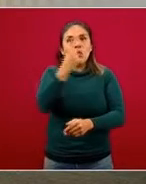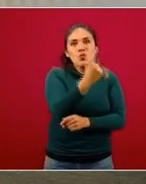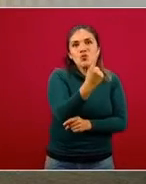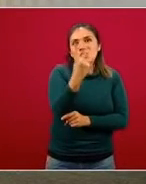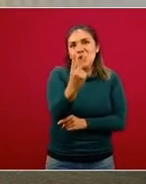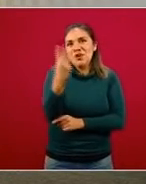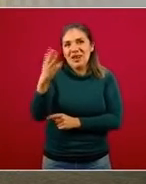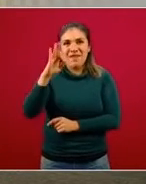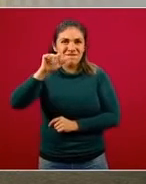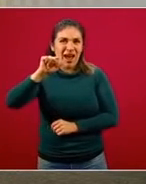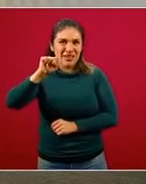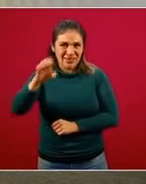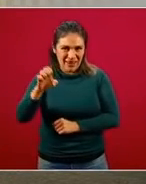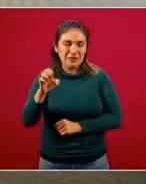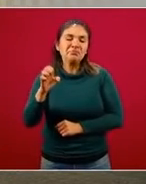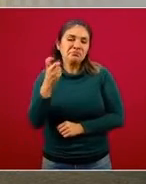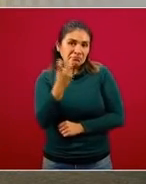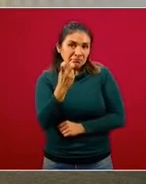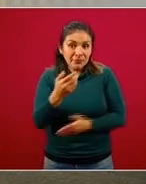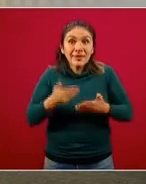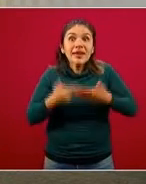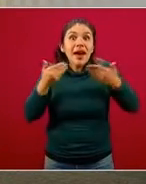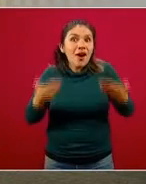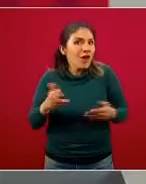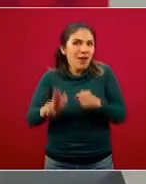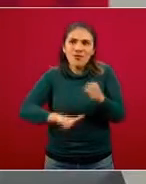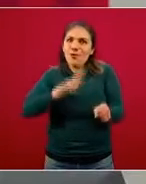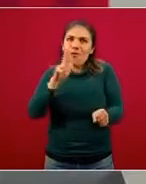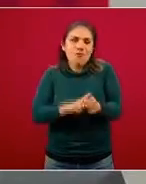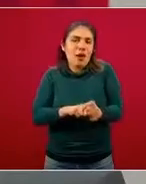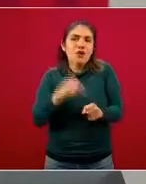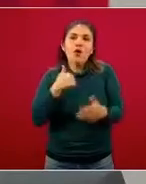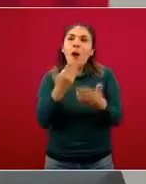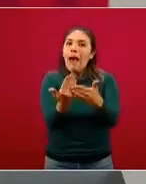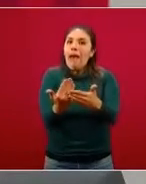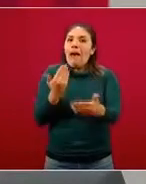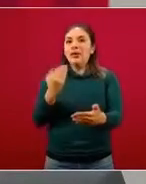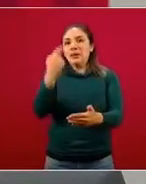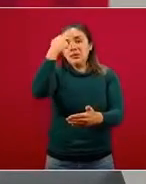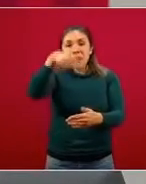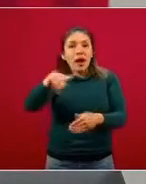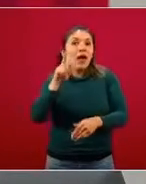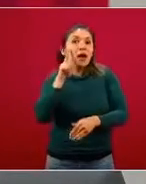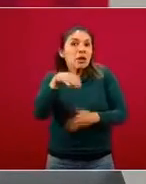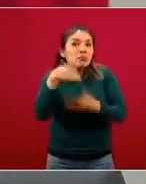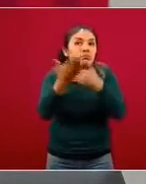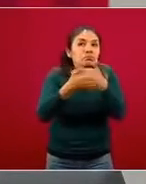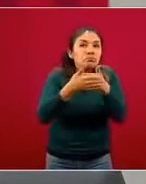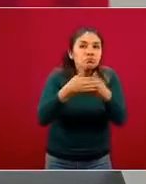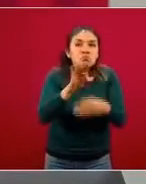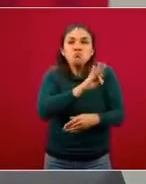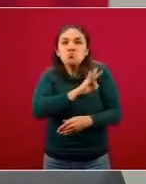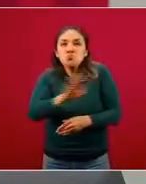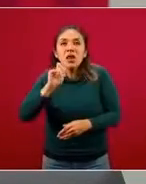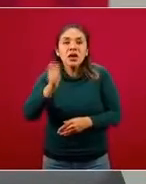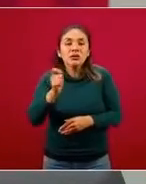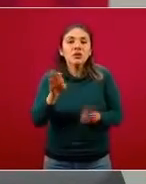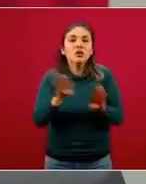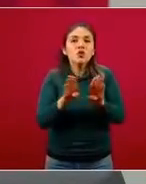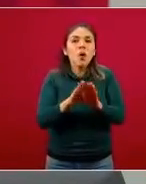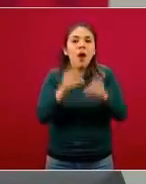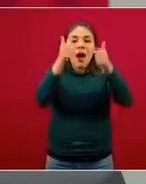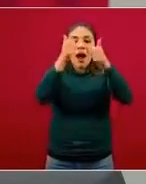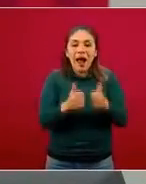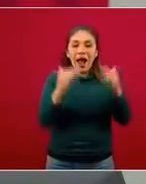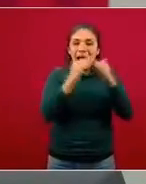la fase And 2 then we got y a la ahead of fase us. We 3 went y ahora into the naturalmente future nos and estamos talked about what was adelantando going to a los happen in phase escenarios three. So now we're de lo talking que about what could técnicamente llamamos happen in